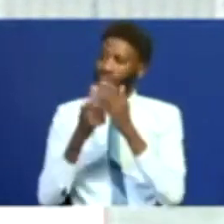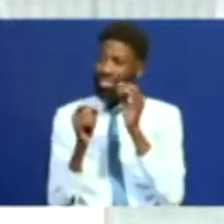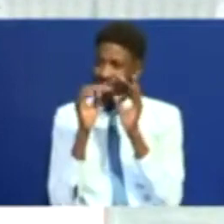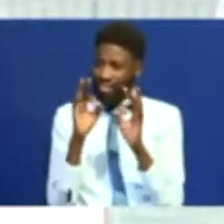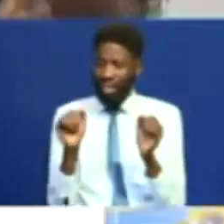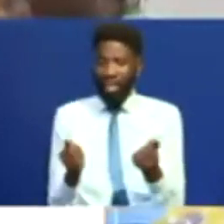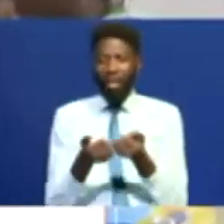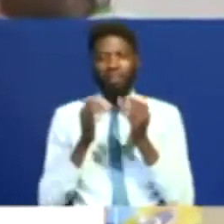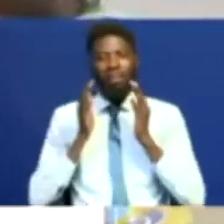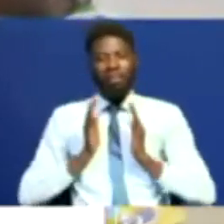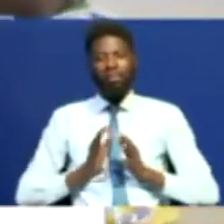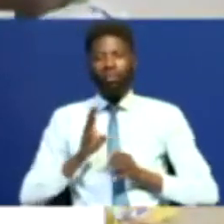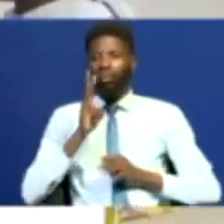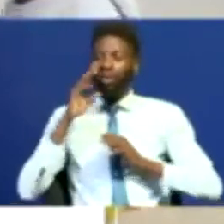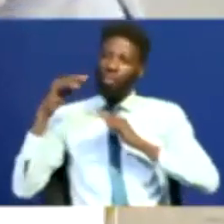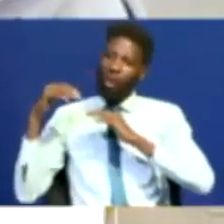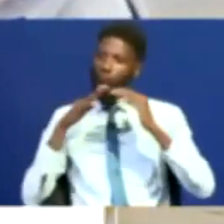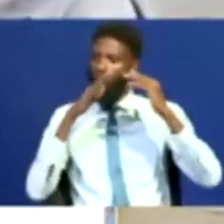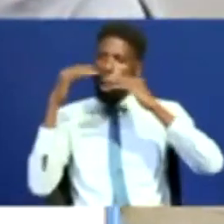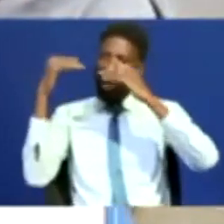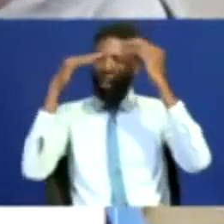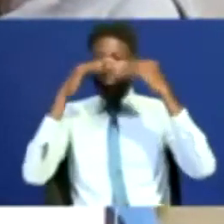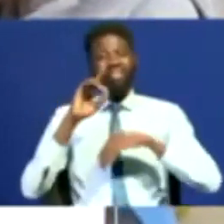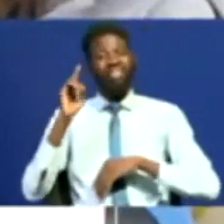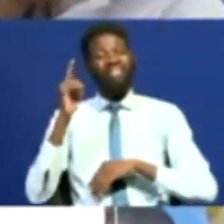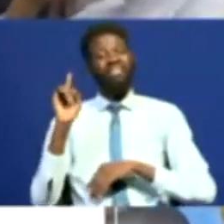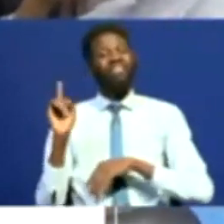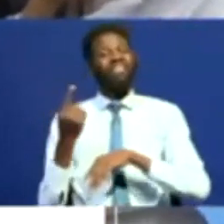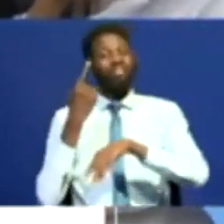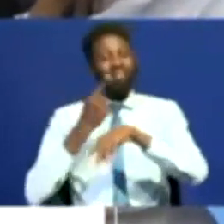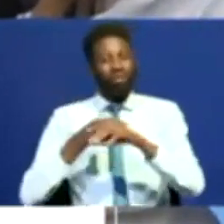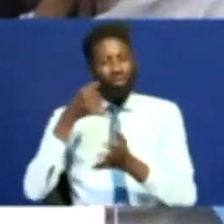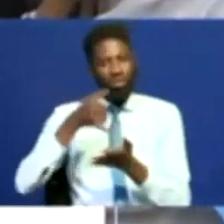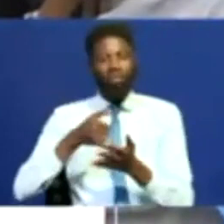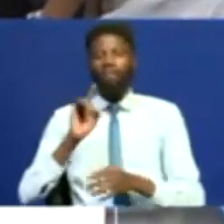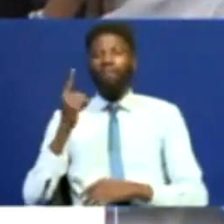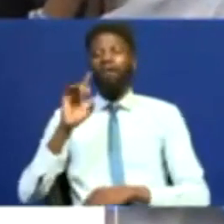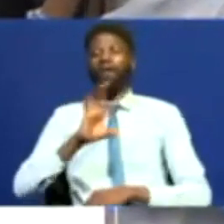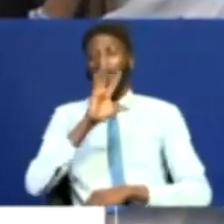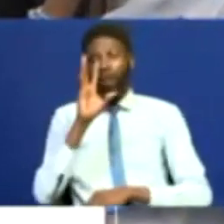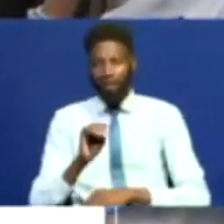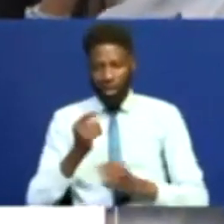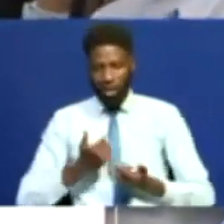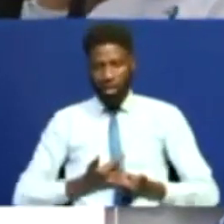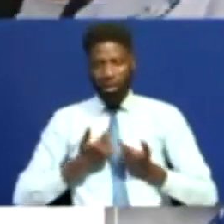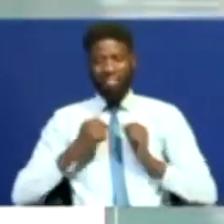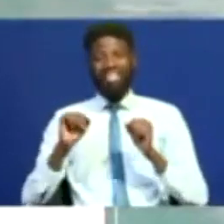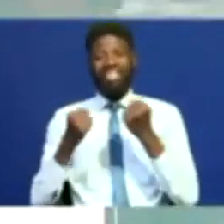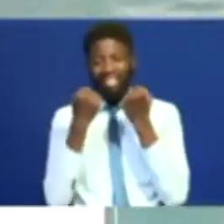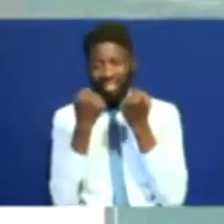someone who's drowning. Kenya was the first time represented at the first African Life Saving and Drowning Prevention Championship in